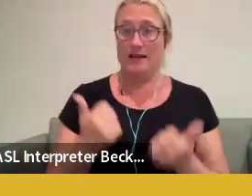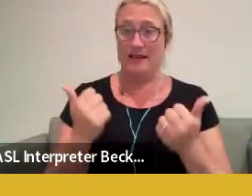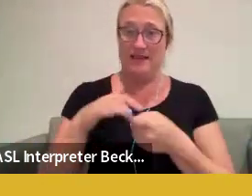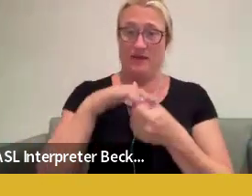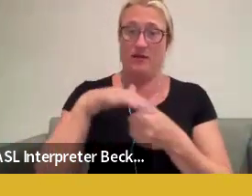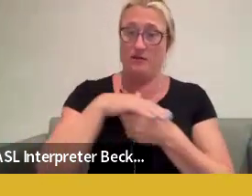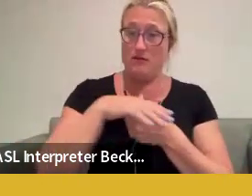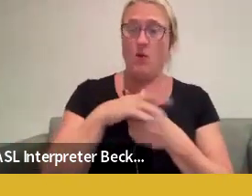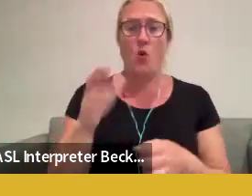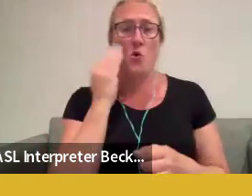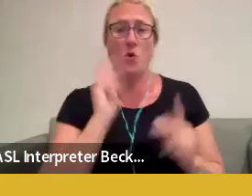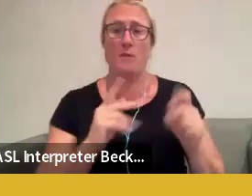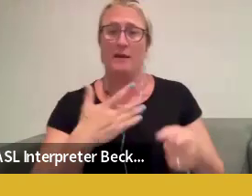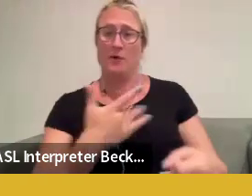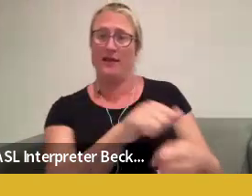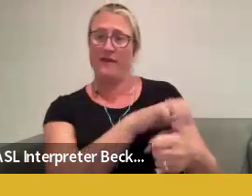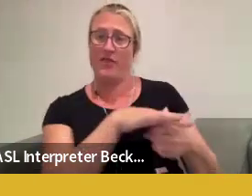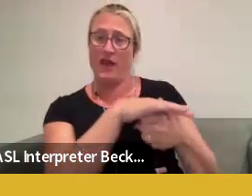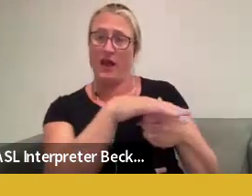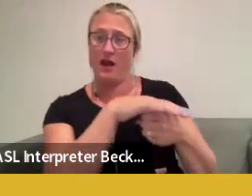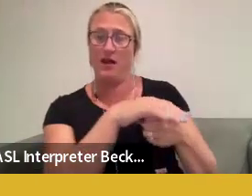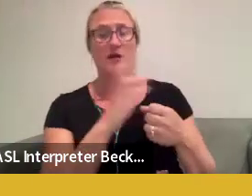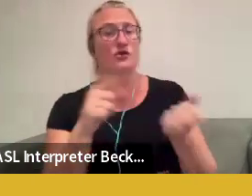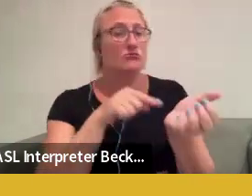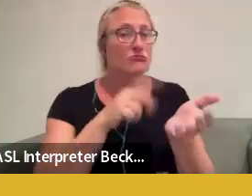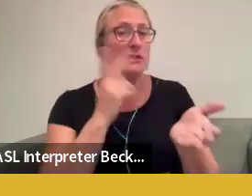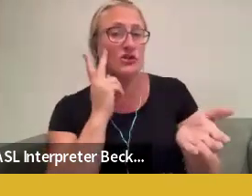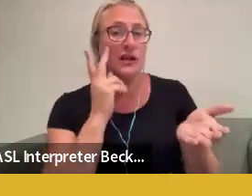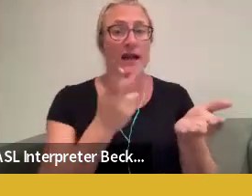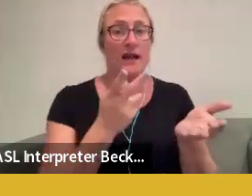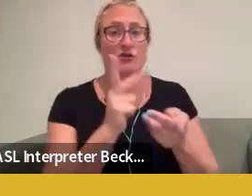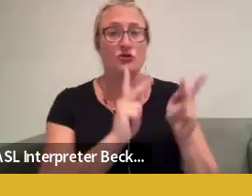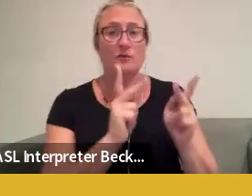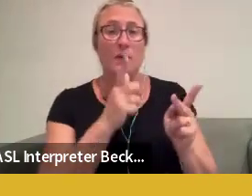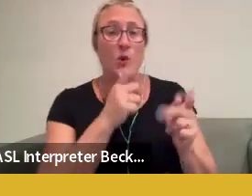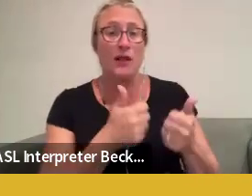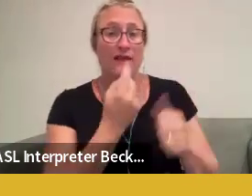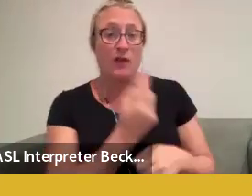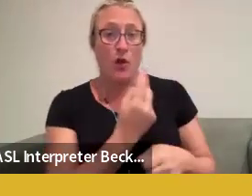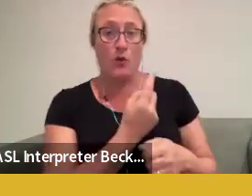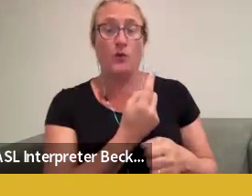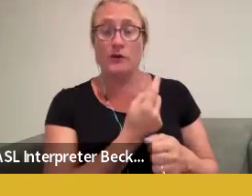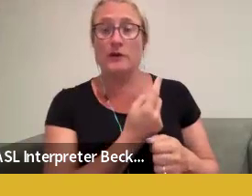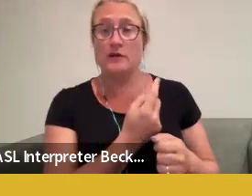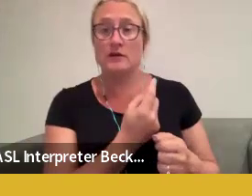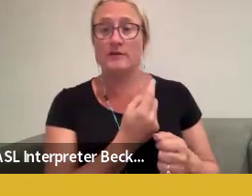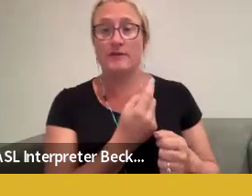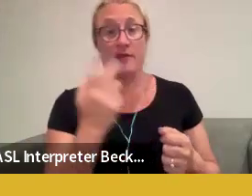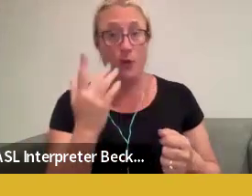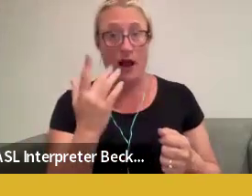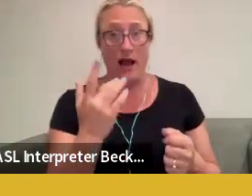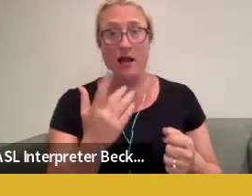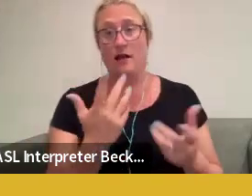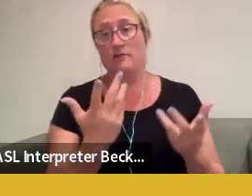that live in one of these areas, we really recommend checking in on people who live alone in these really hot areas because they might be